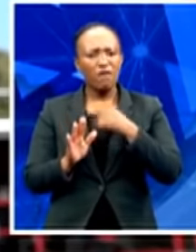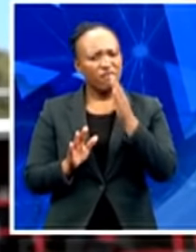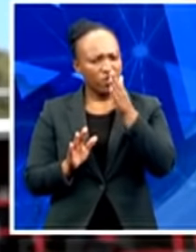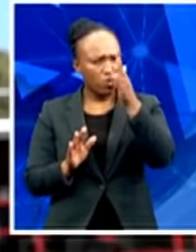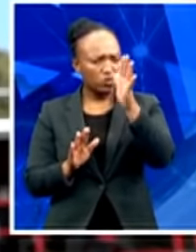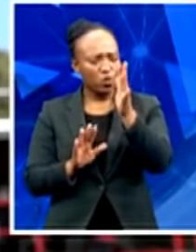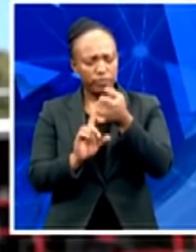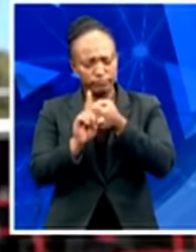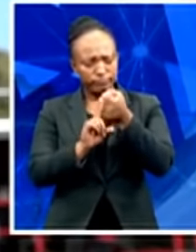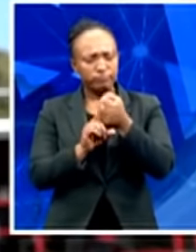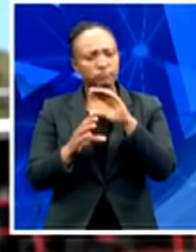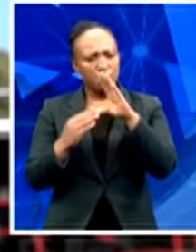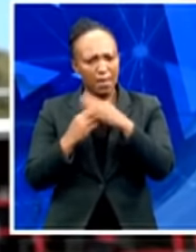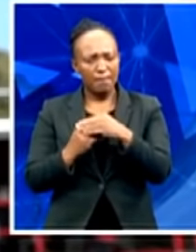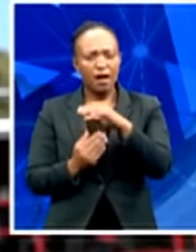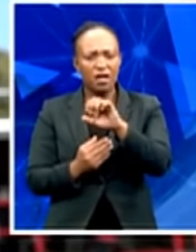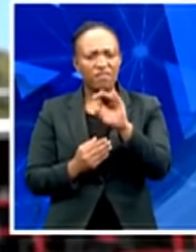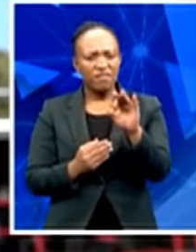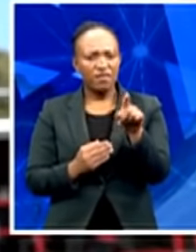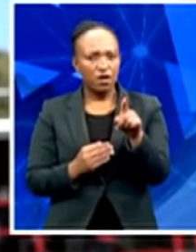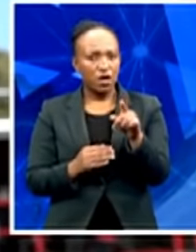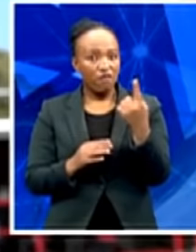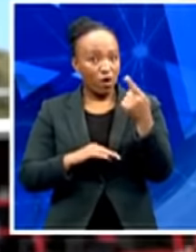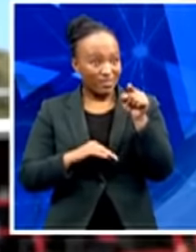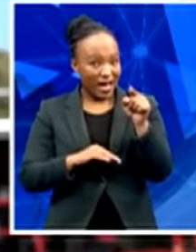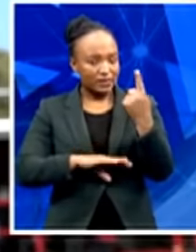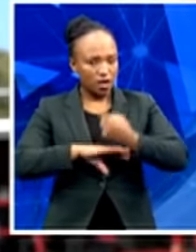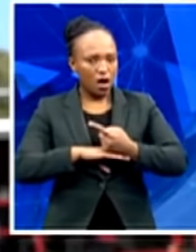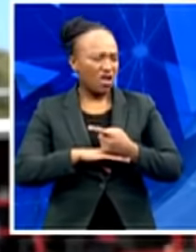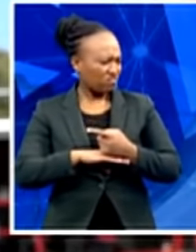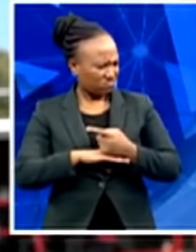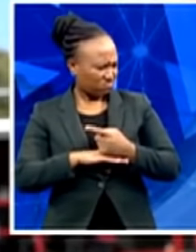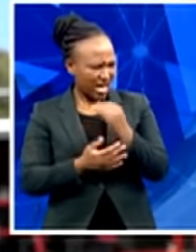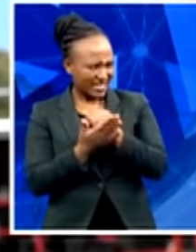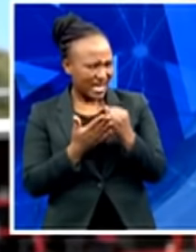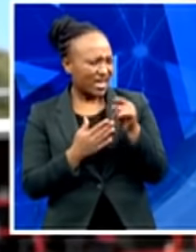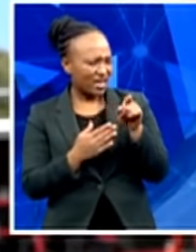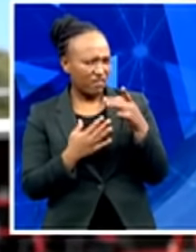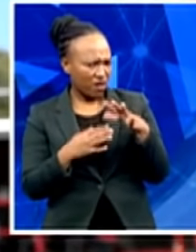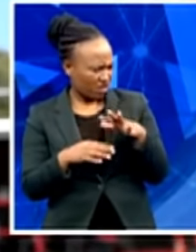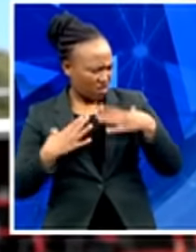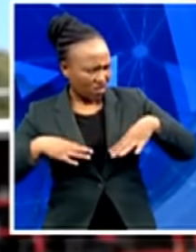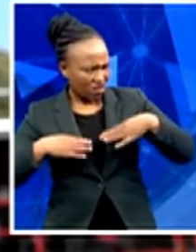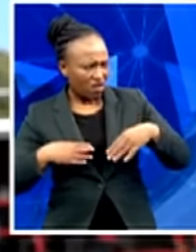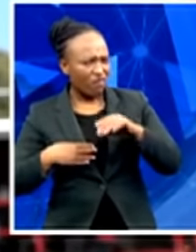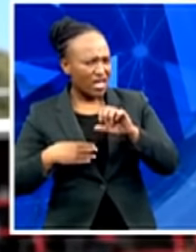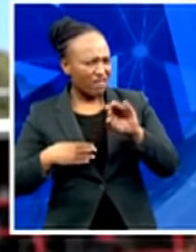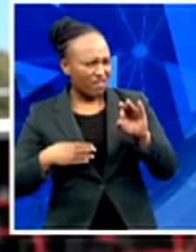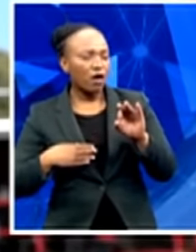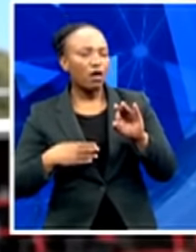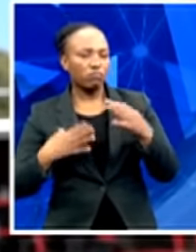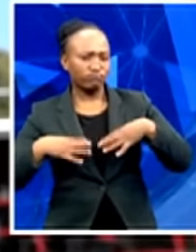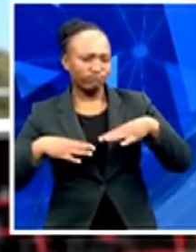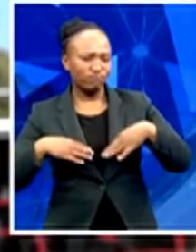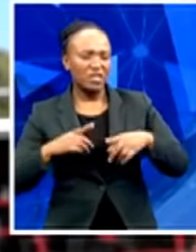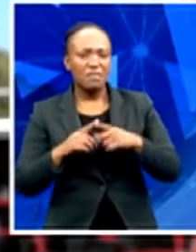for that was his scene, that is wearing the EFF regalia. That's why I'm saying nothing has changed. They're doing it all over the country. We